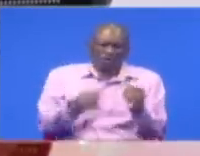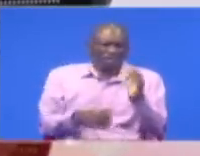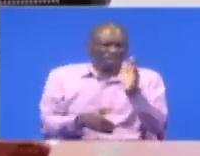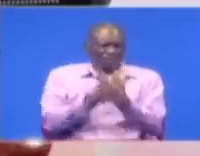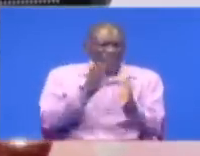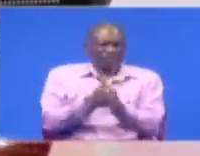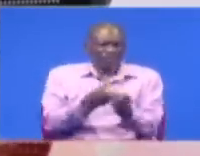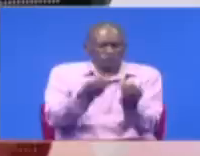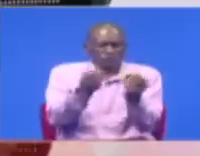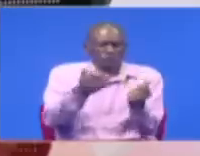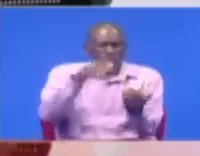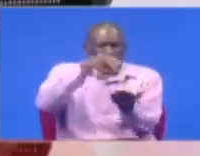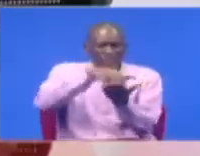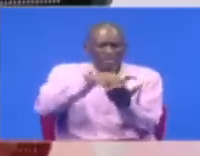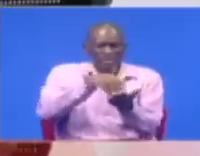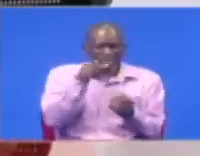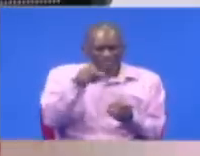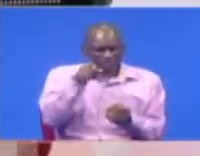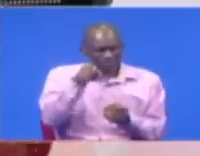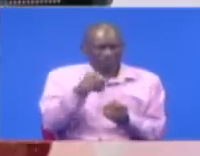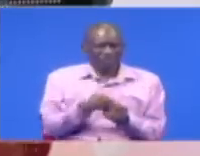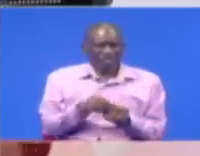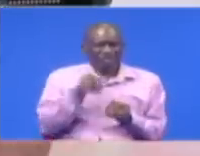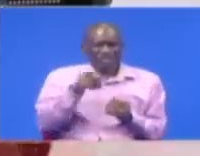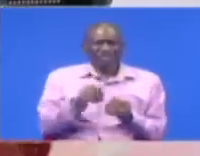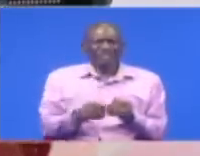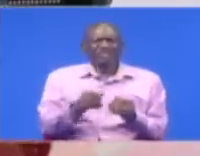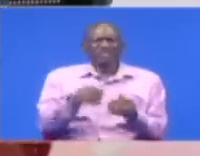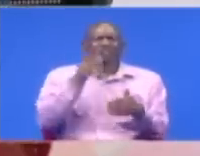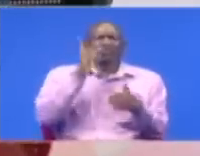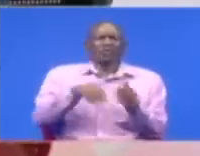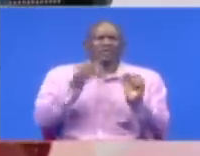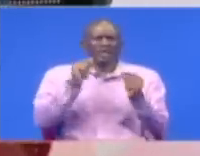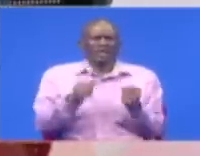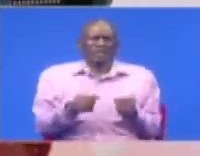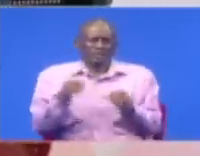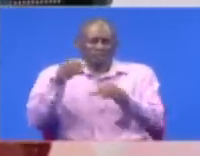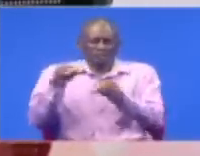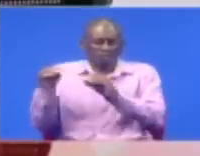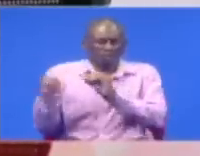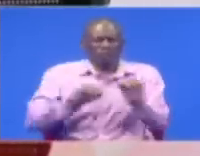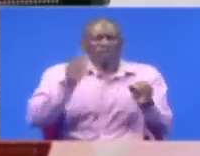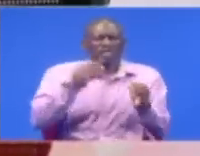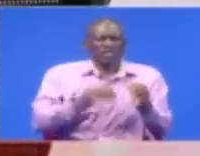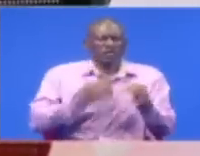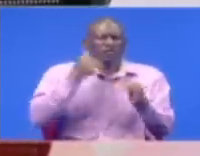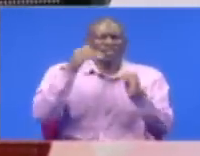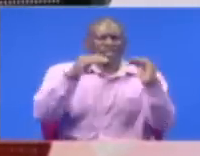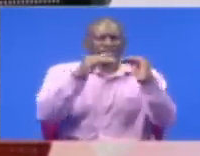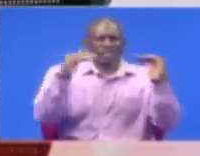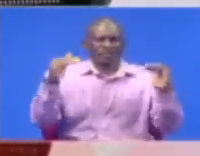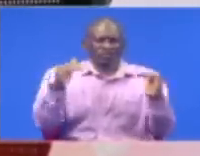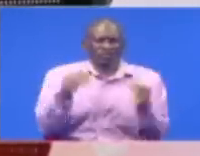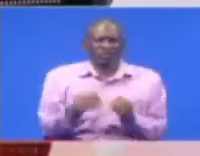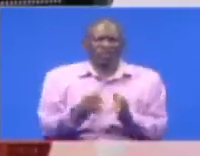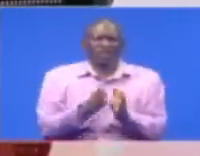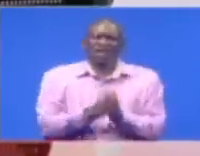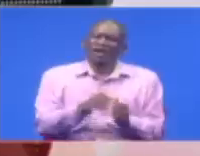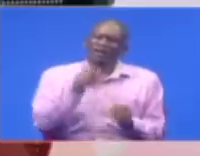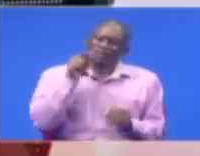Expeditious disposal of cases is the one that will take Kenya to the next level. It